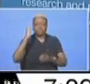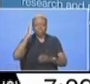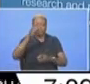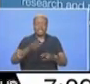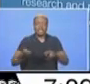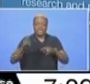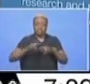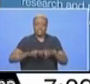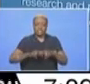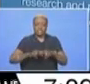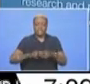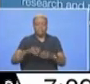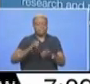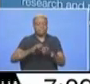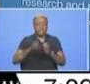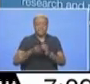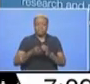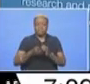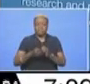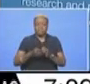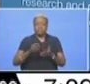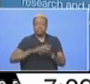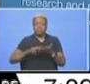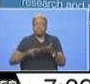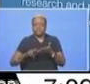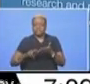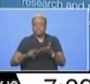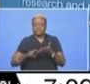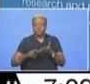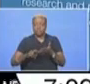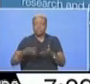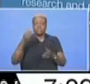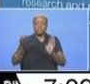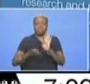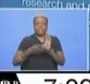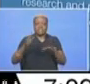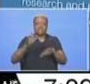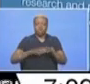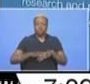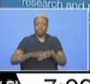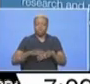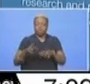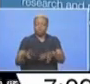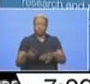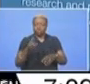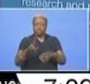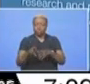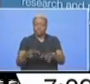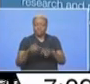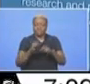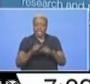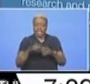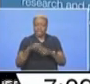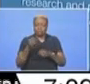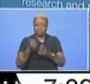have been reported so far have been based on the retrieval. There is no need for quarantine because we have not seen